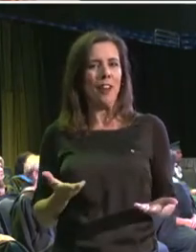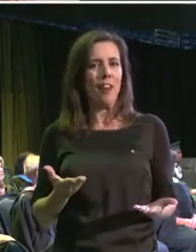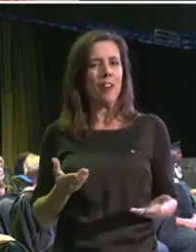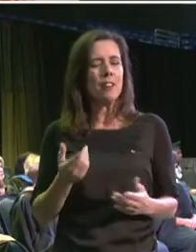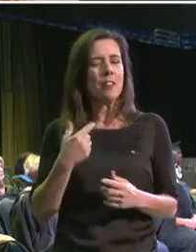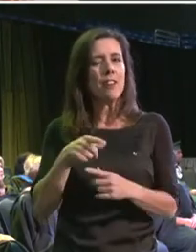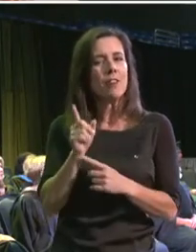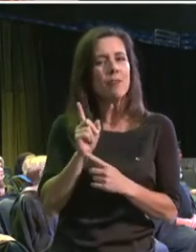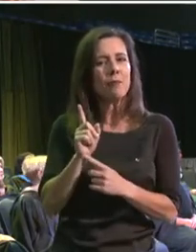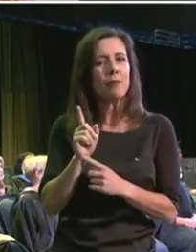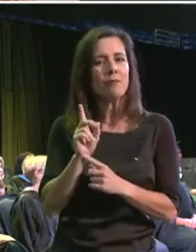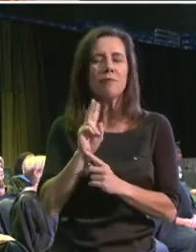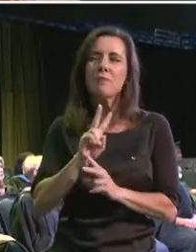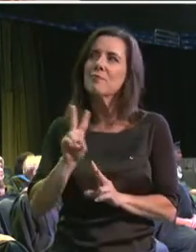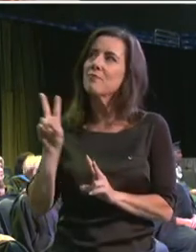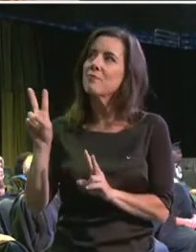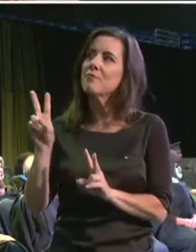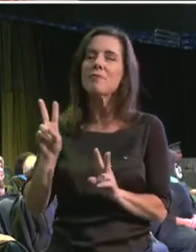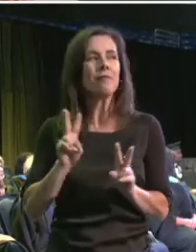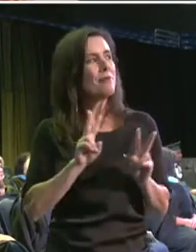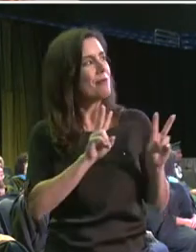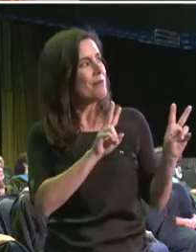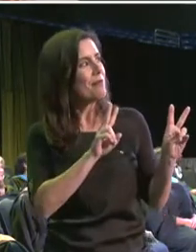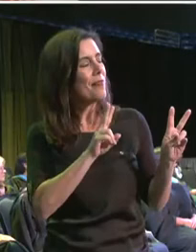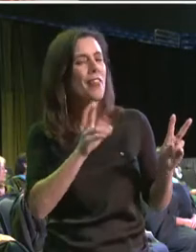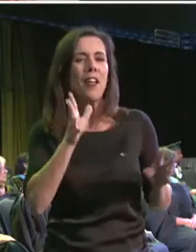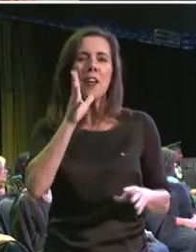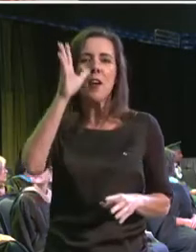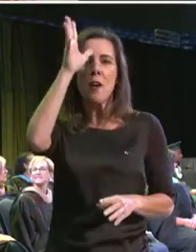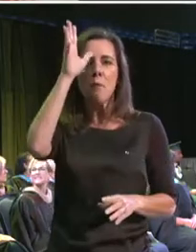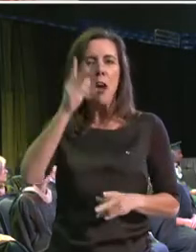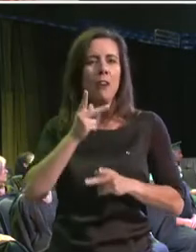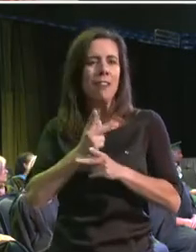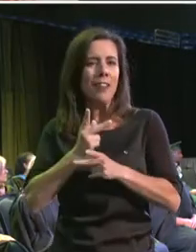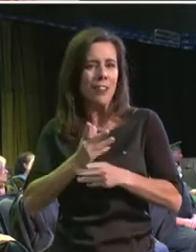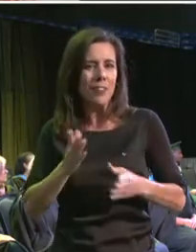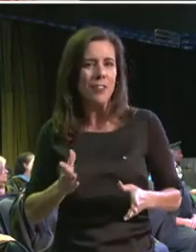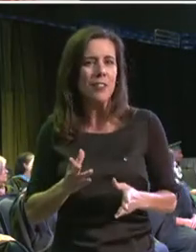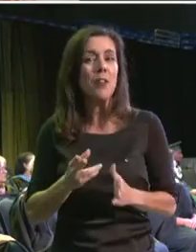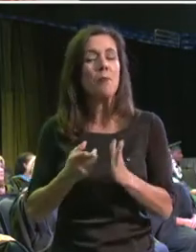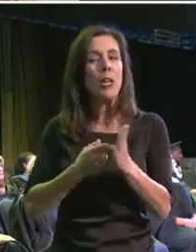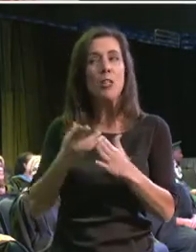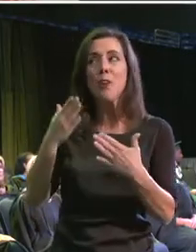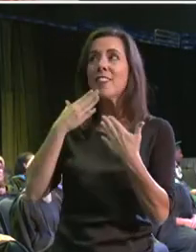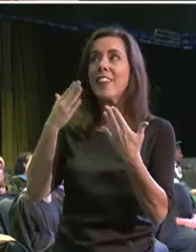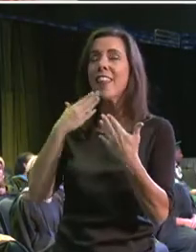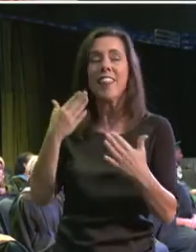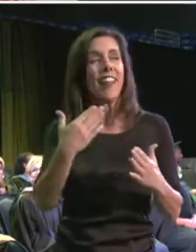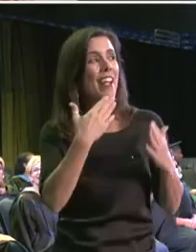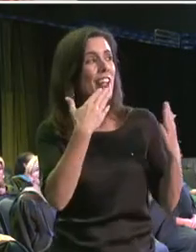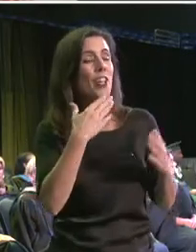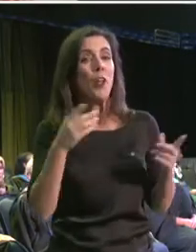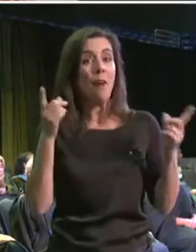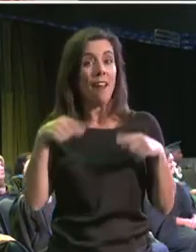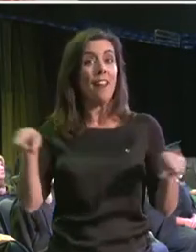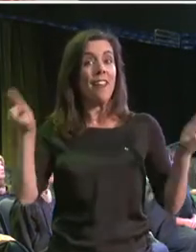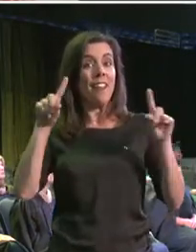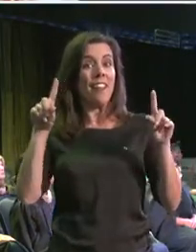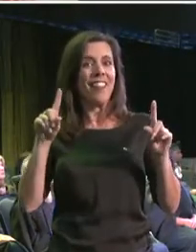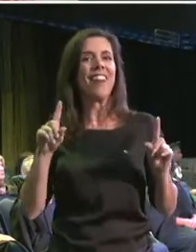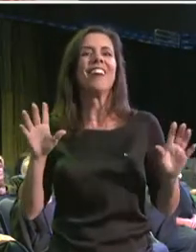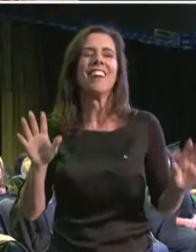take a moment to glance up to our parents or guardians. Be sure to thank them because they are the